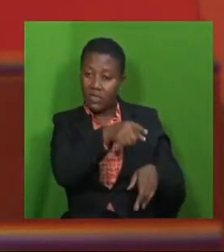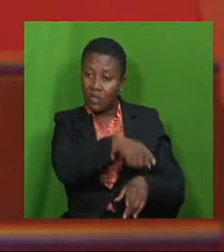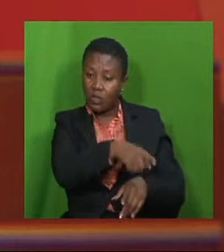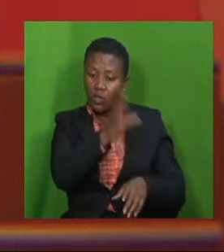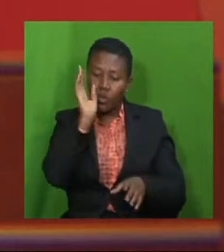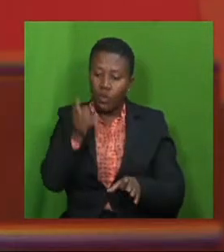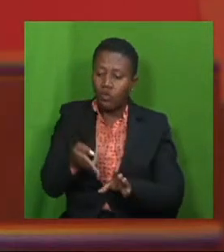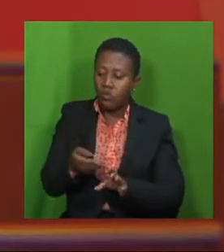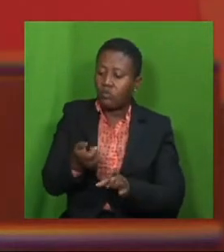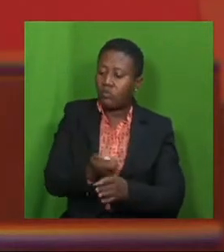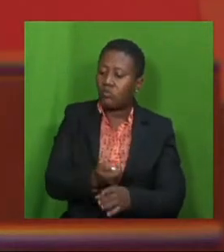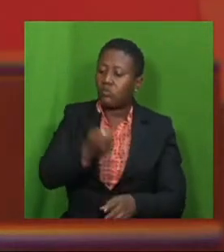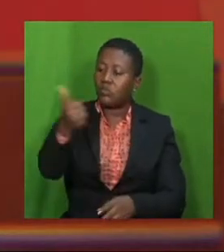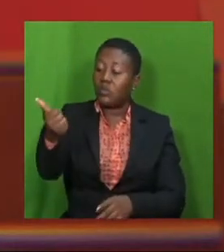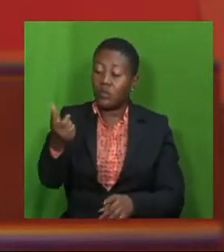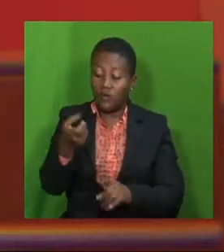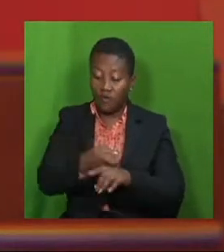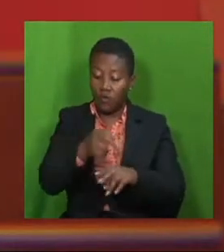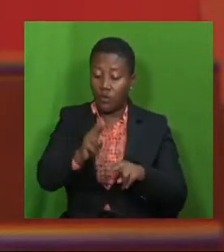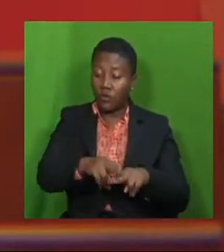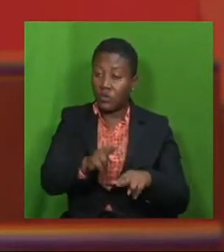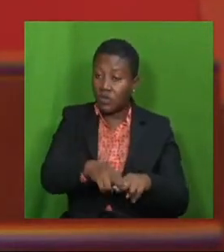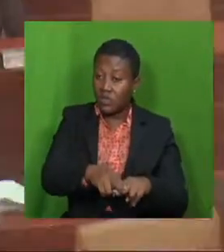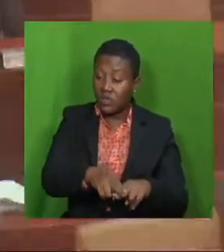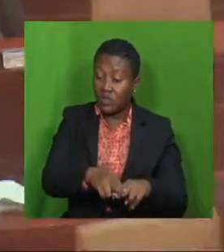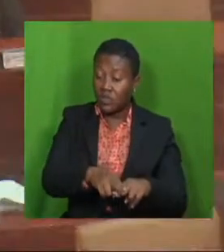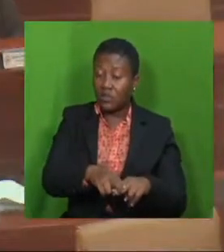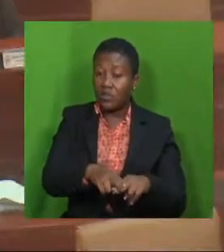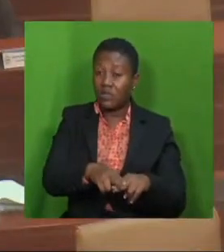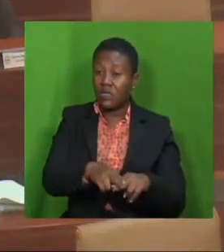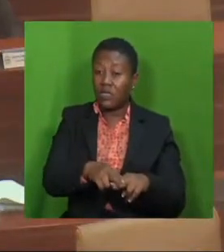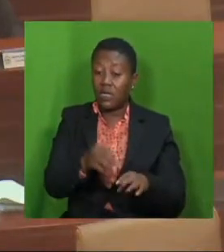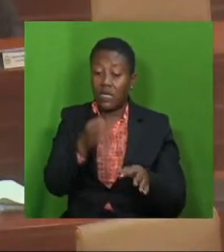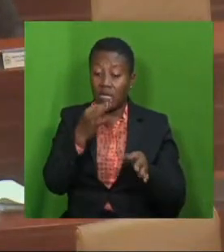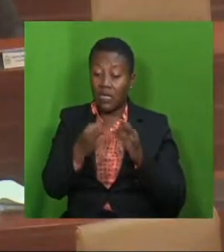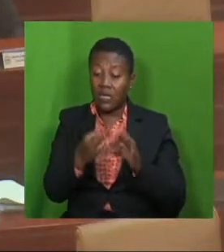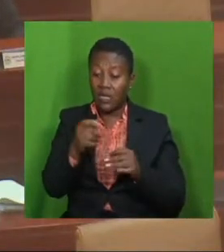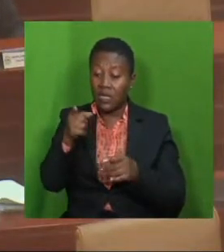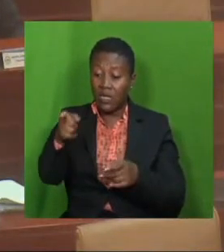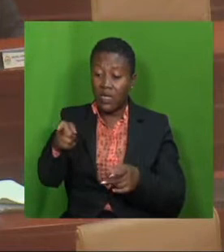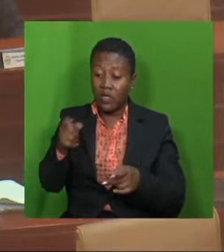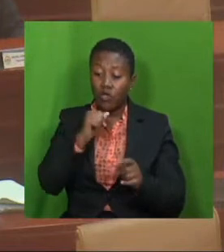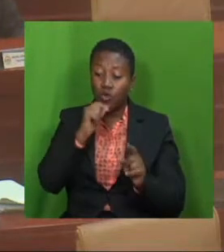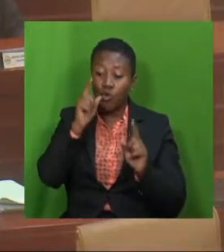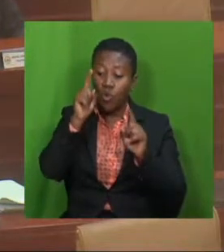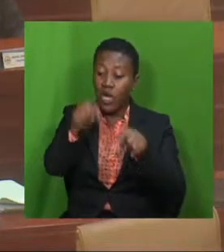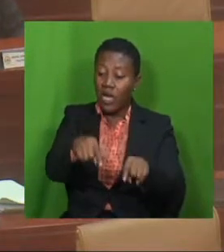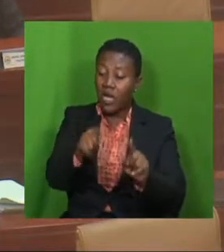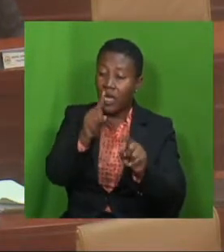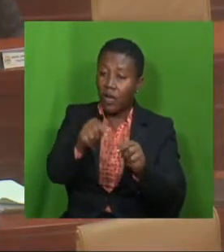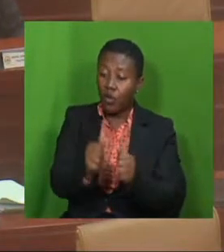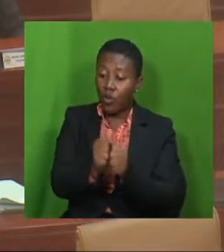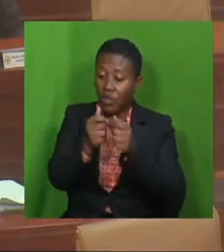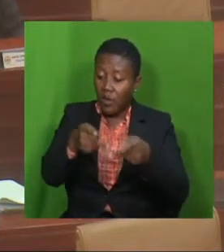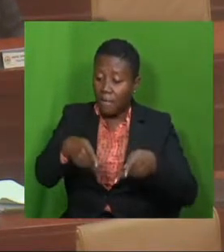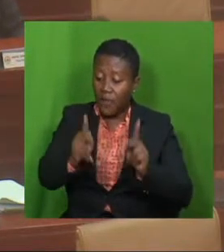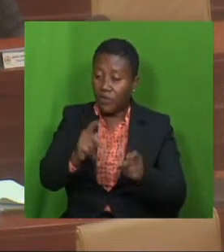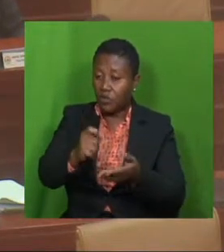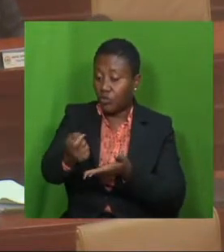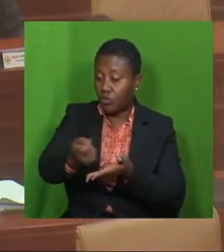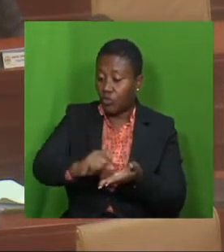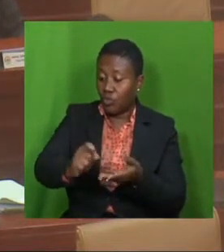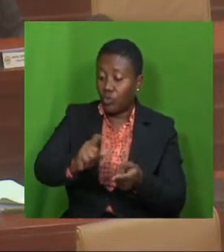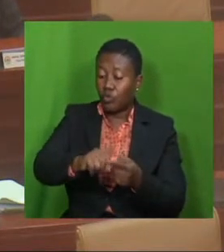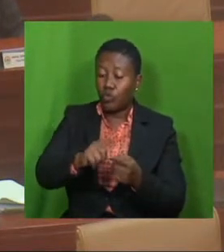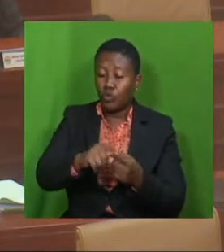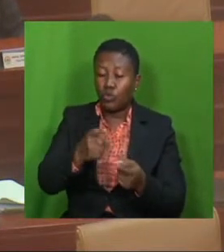seat in the Assembly, c, if he is absent without the permission in writing of the Speaker, and is unable to